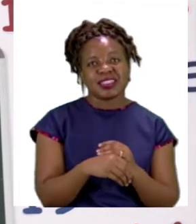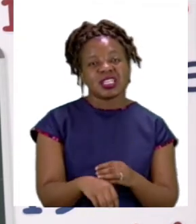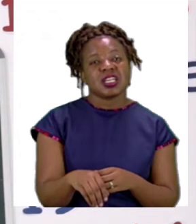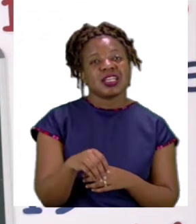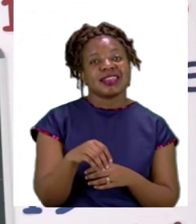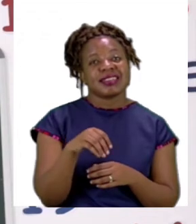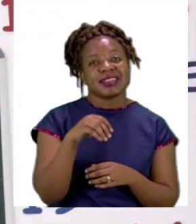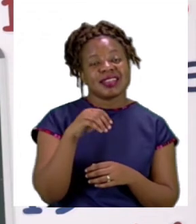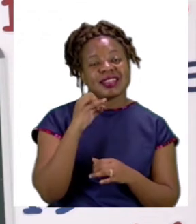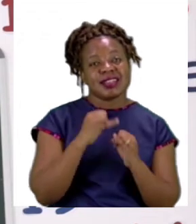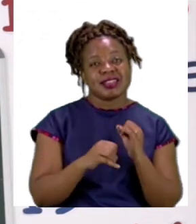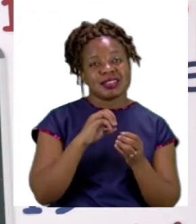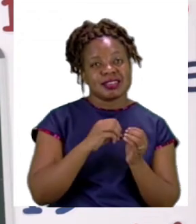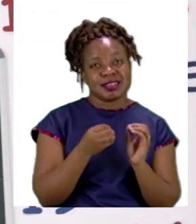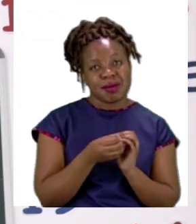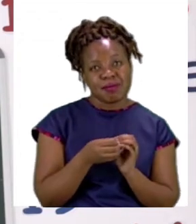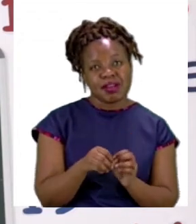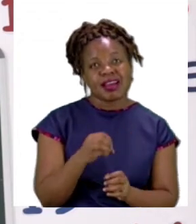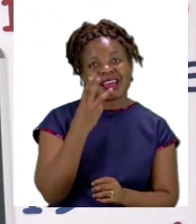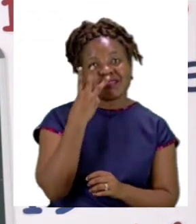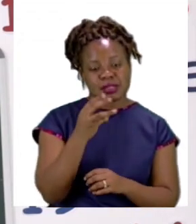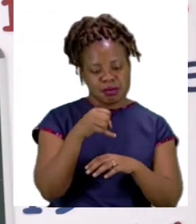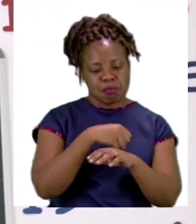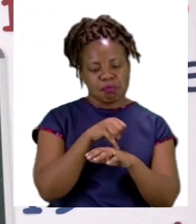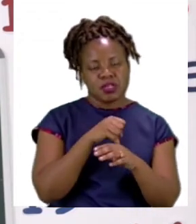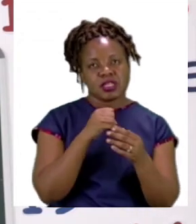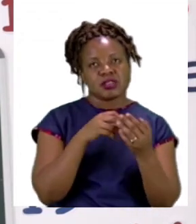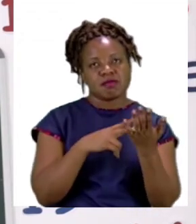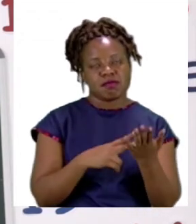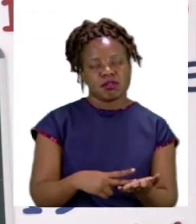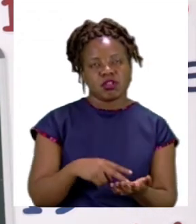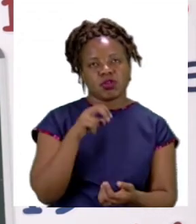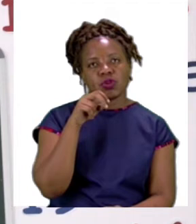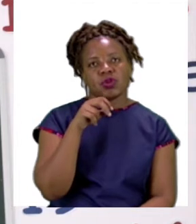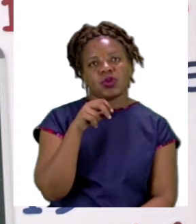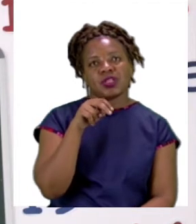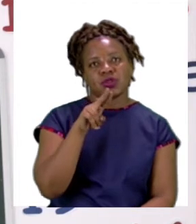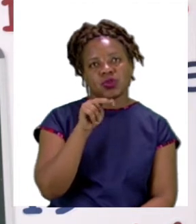last one, which is just a single digit number, that is 3.